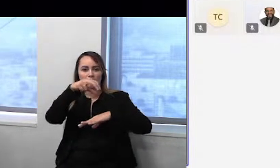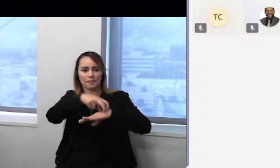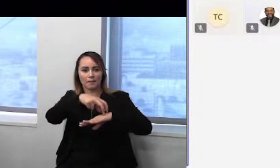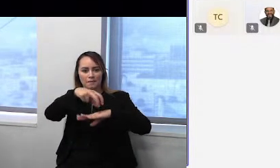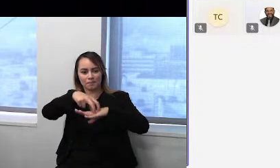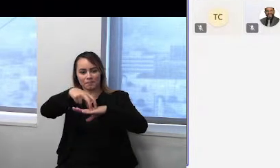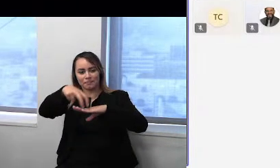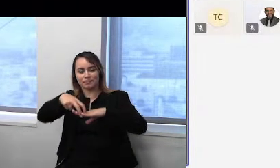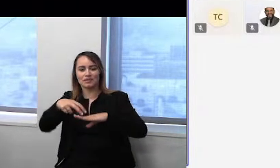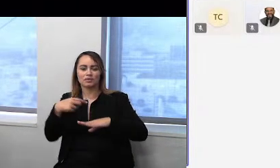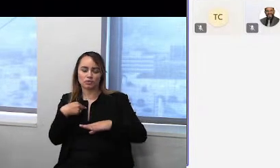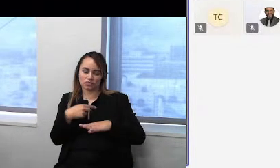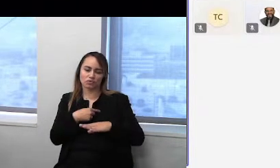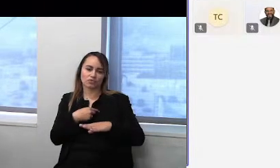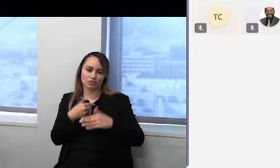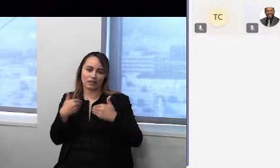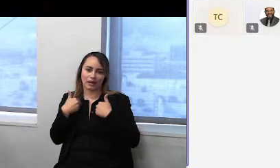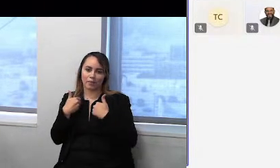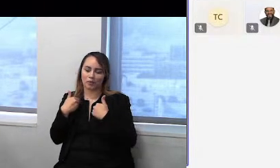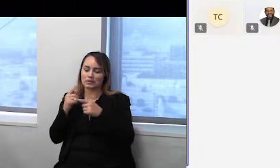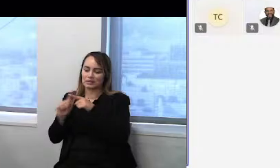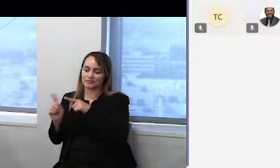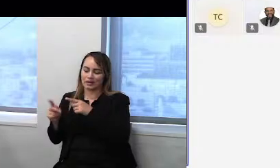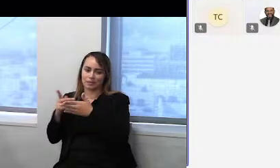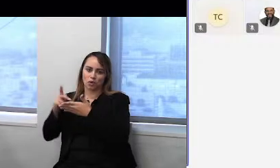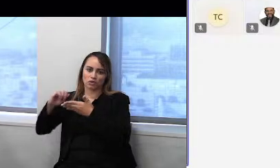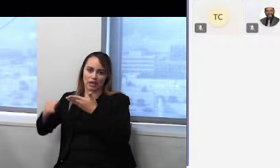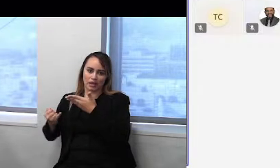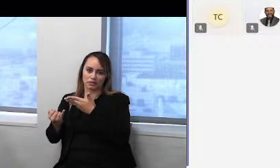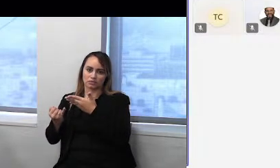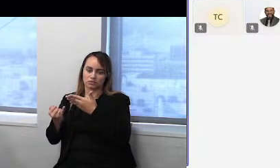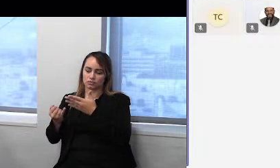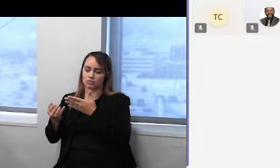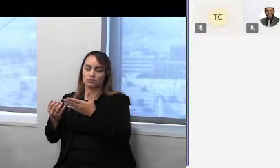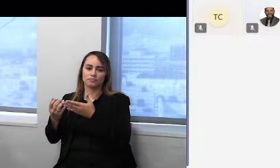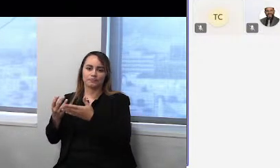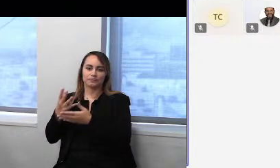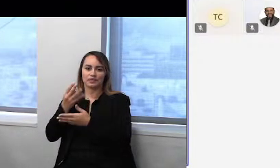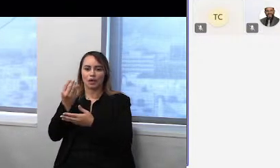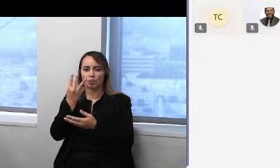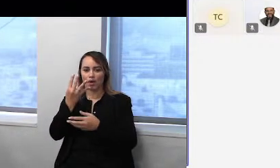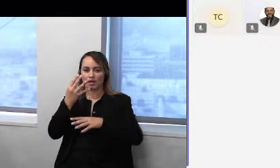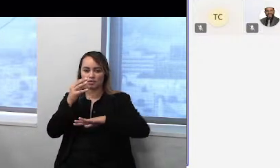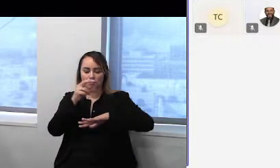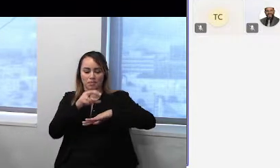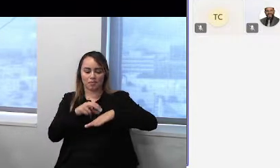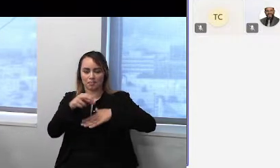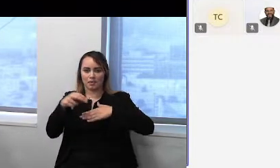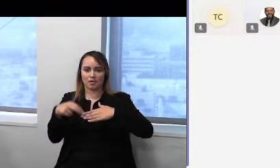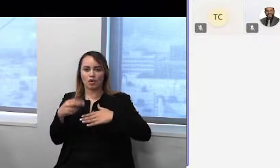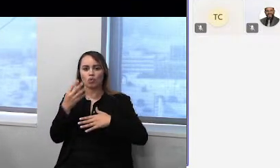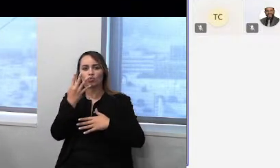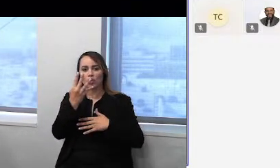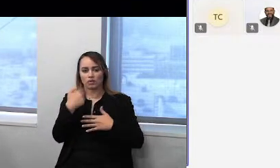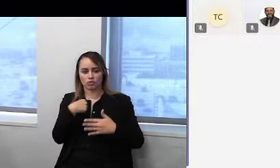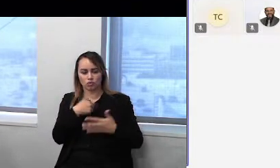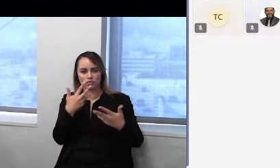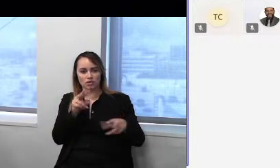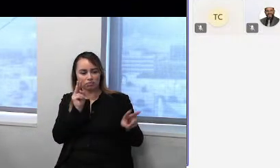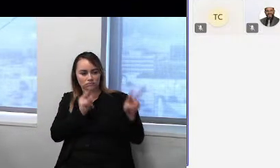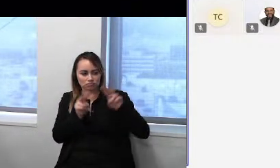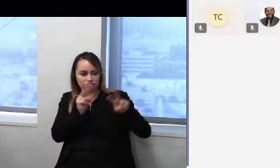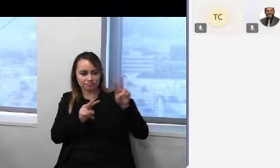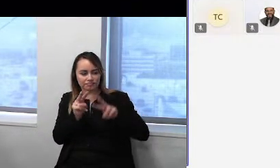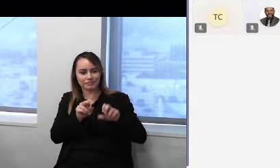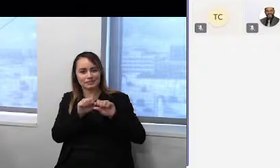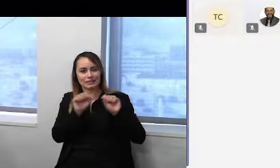about in 4 different locations across the system. Those are primarily, I'll say, assisting with